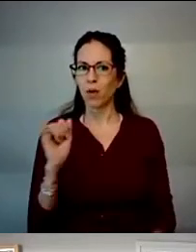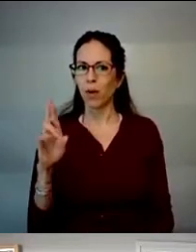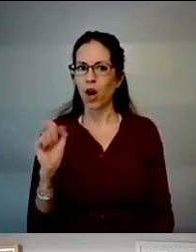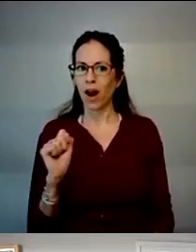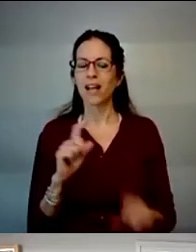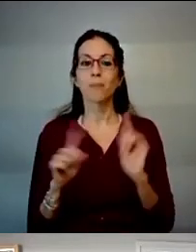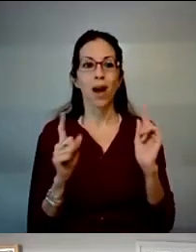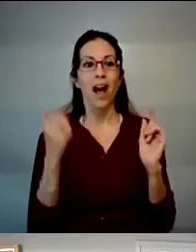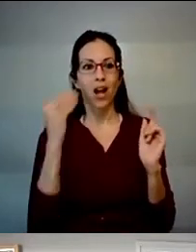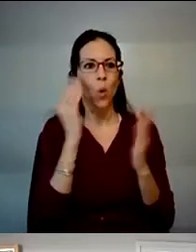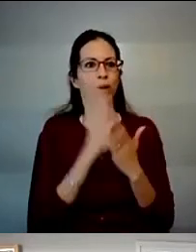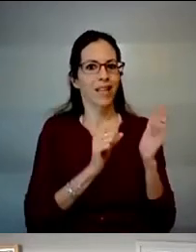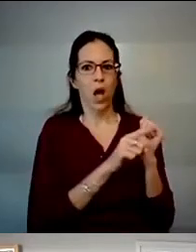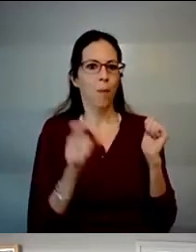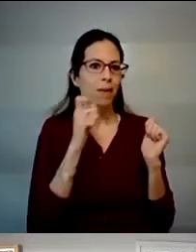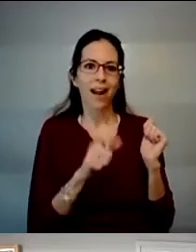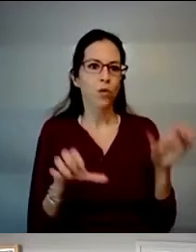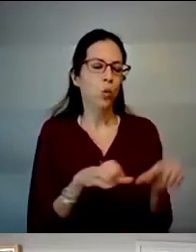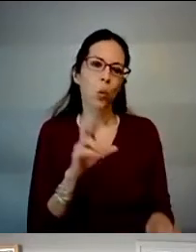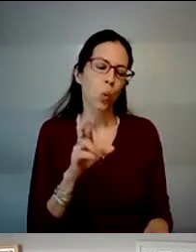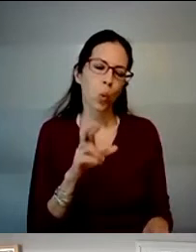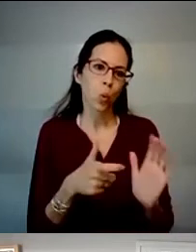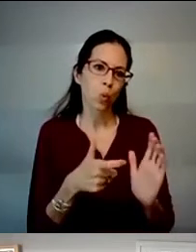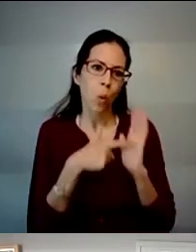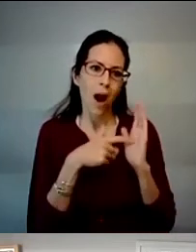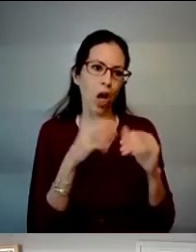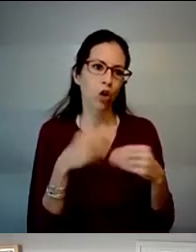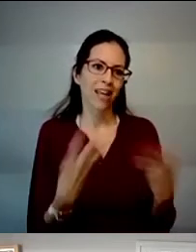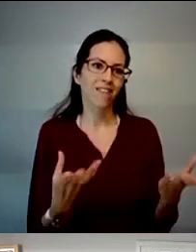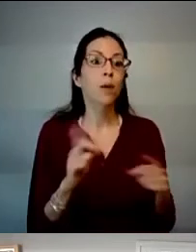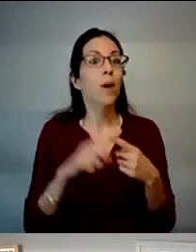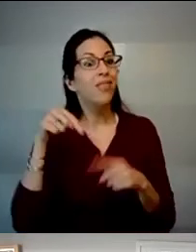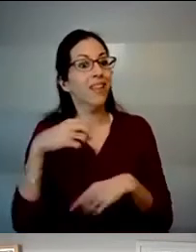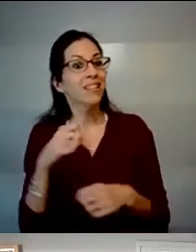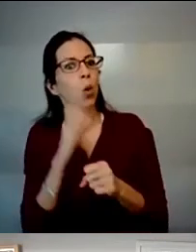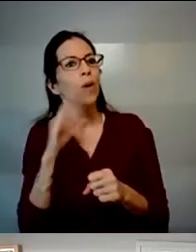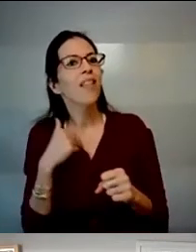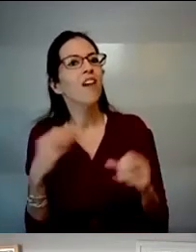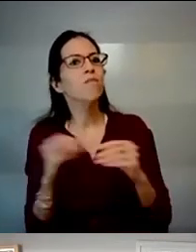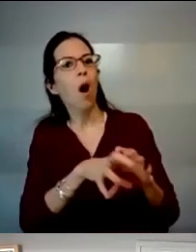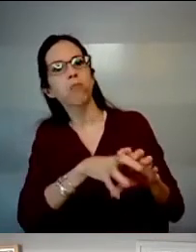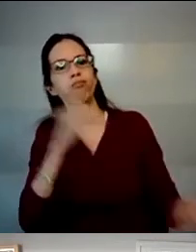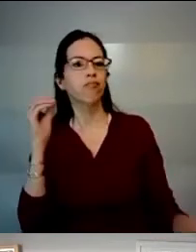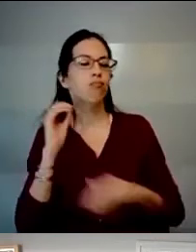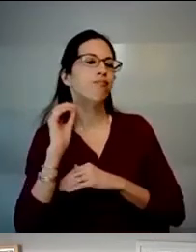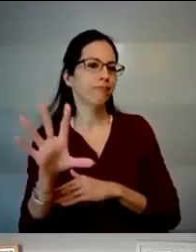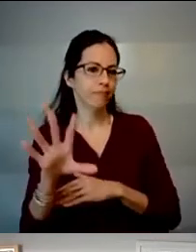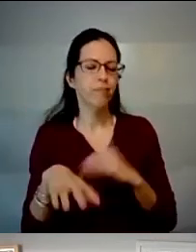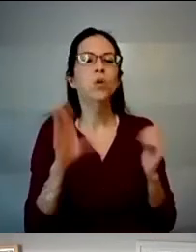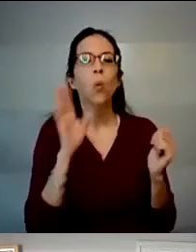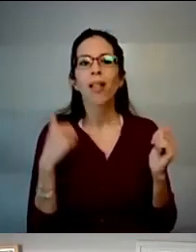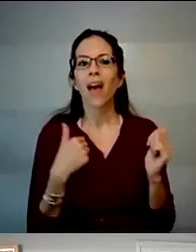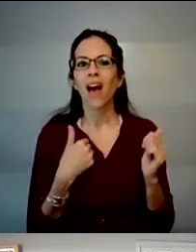non-RMD, but they did. So this year there's going to be a more sizable withdrawals. So, and there's obviously much advantages in giving directly from